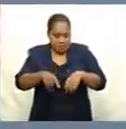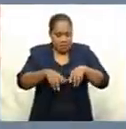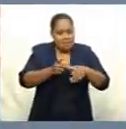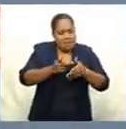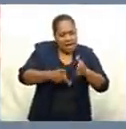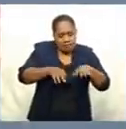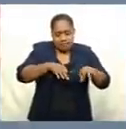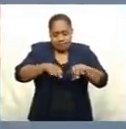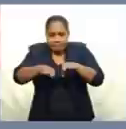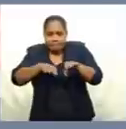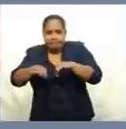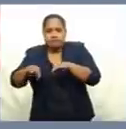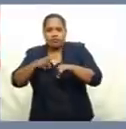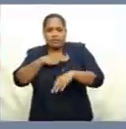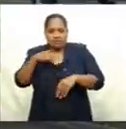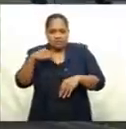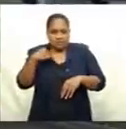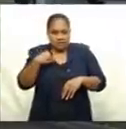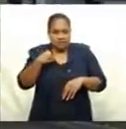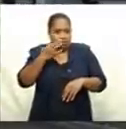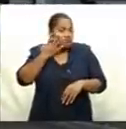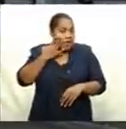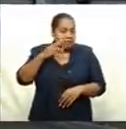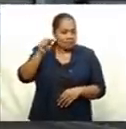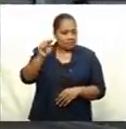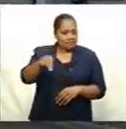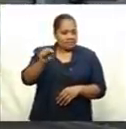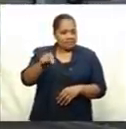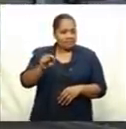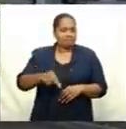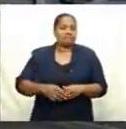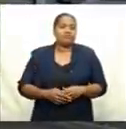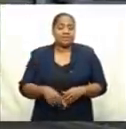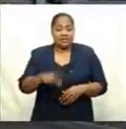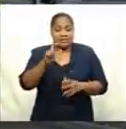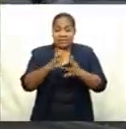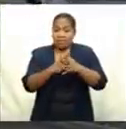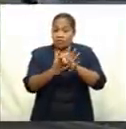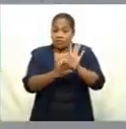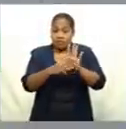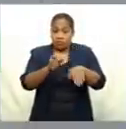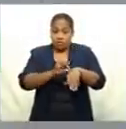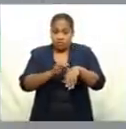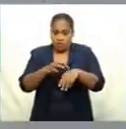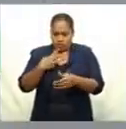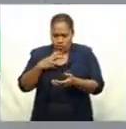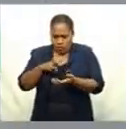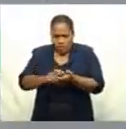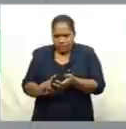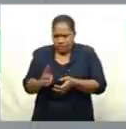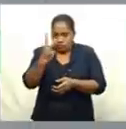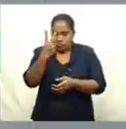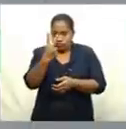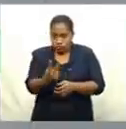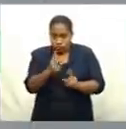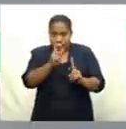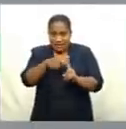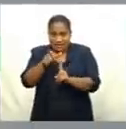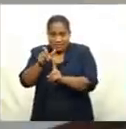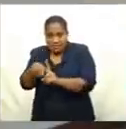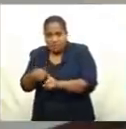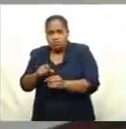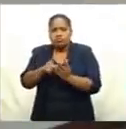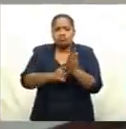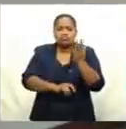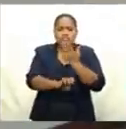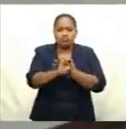ministry to act upon when the need arises. The CWM hospital recorded its first 2 cases on June 1st, and since their numbers have